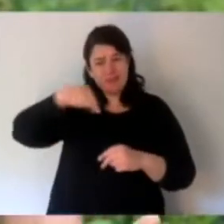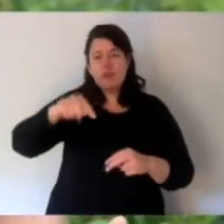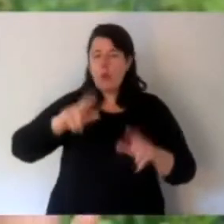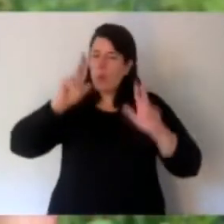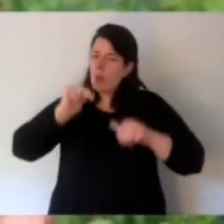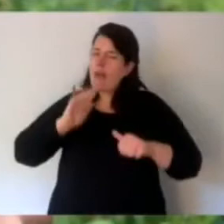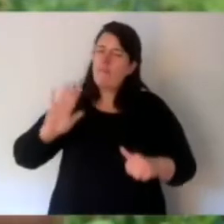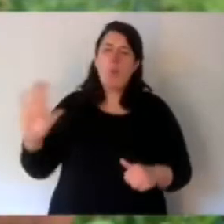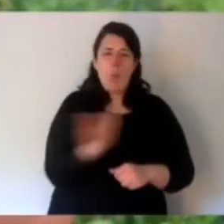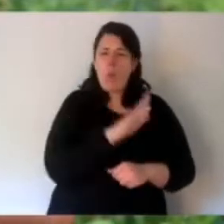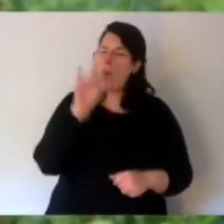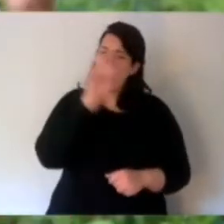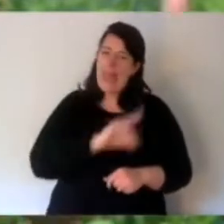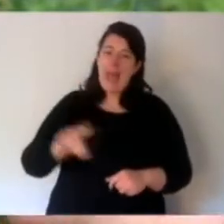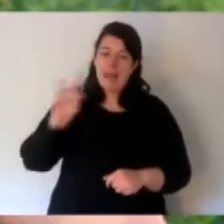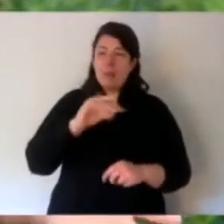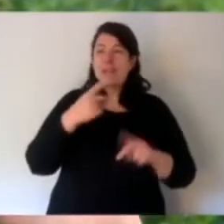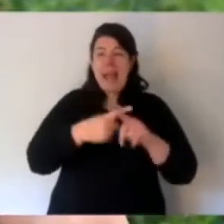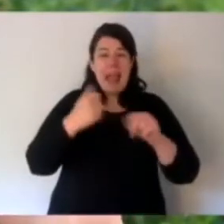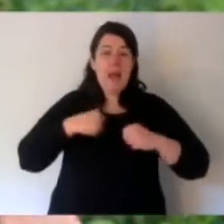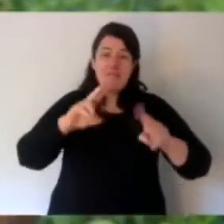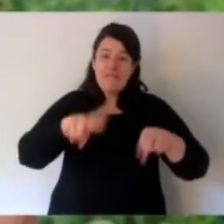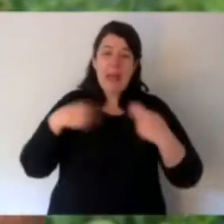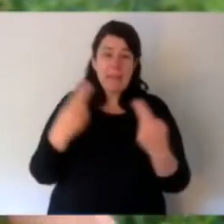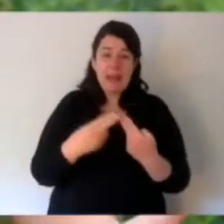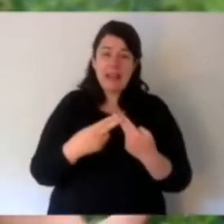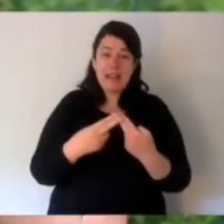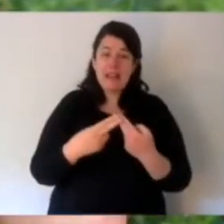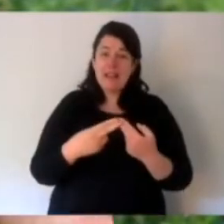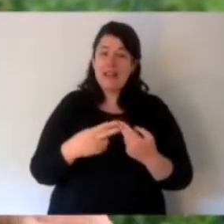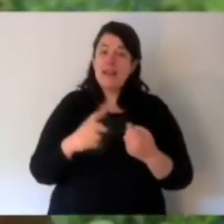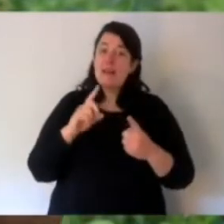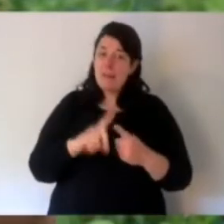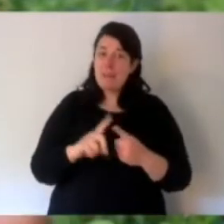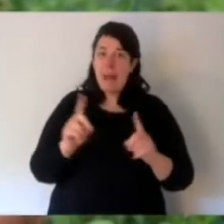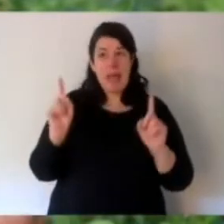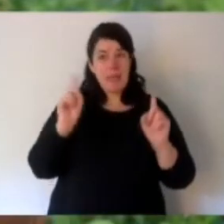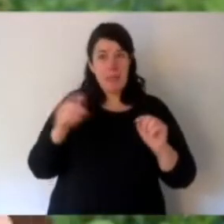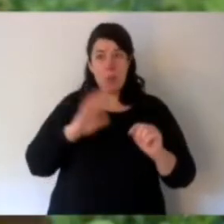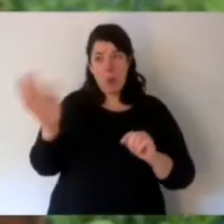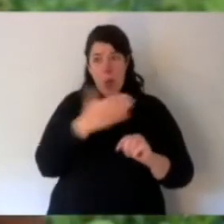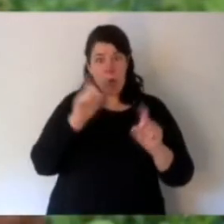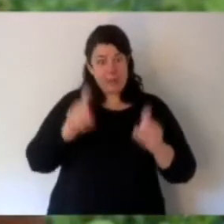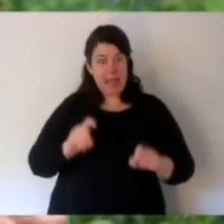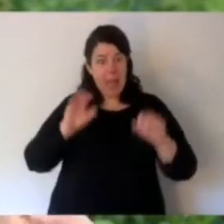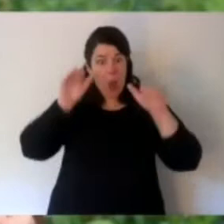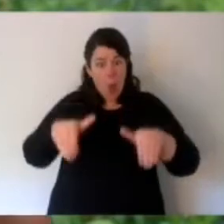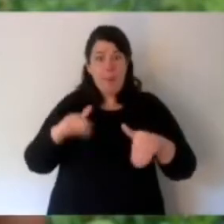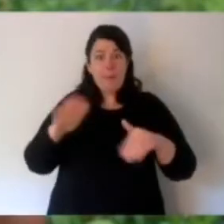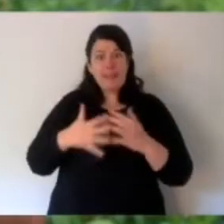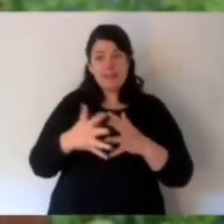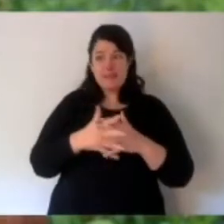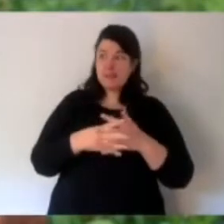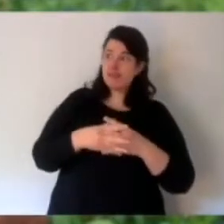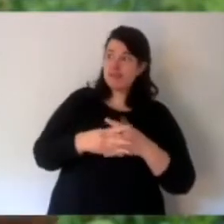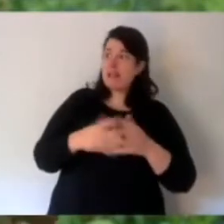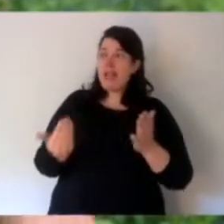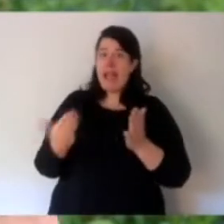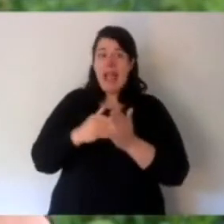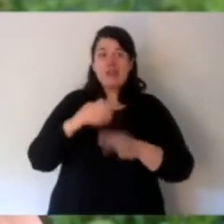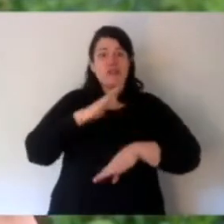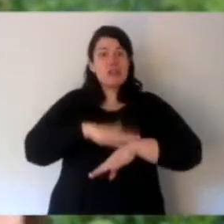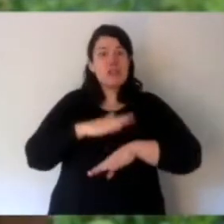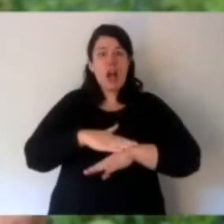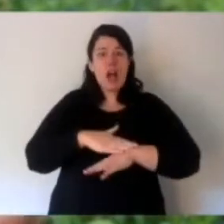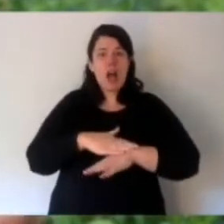the keepers and I are looking after all of our animals and our families. But we all have a bit of extra time at the moment, like you probably do